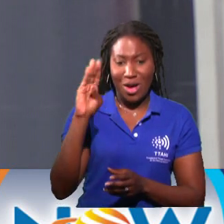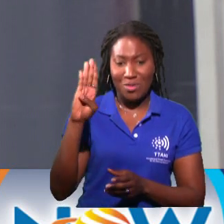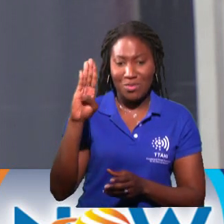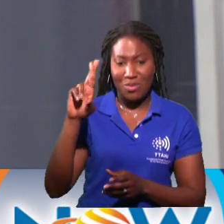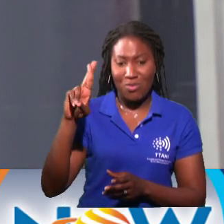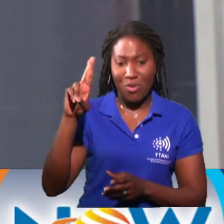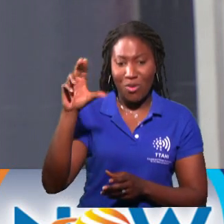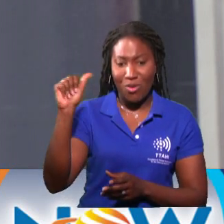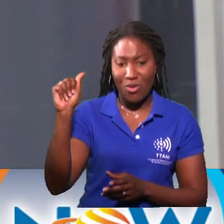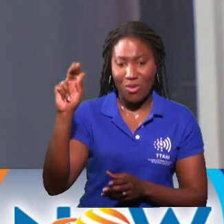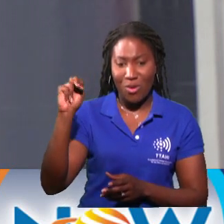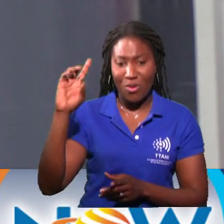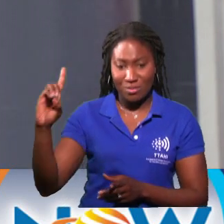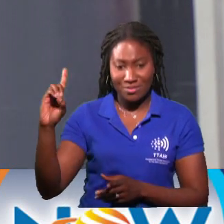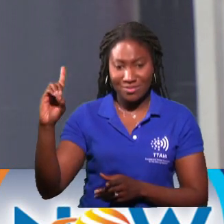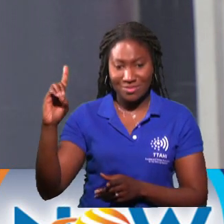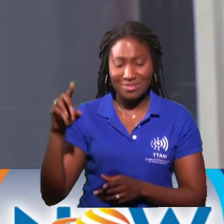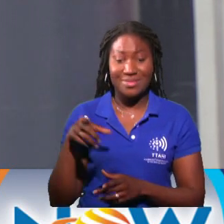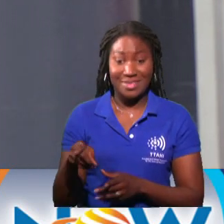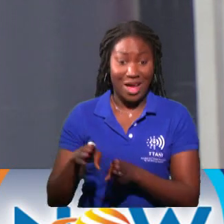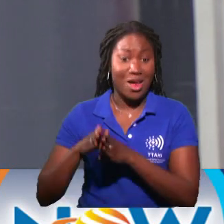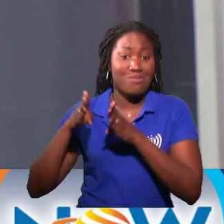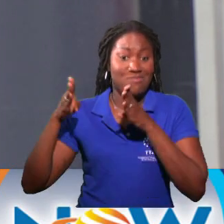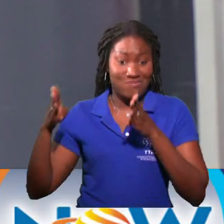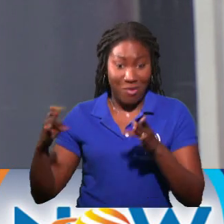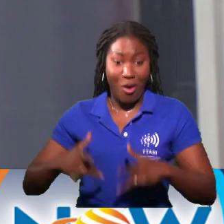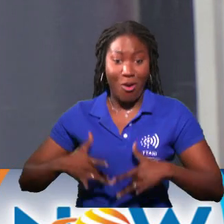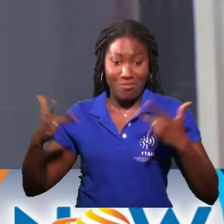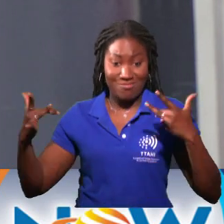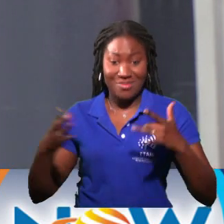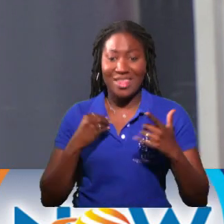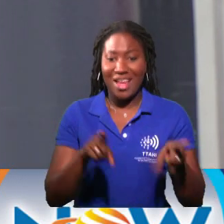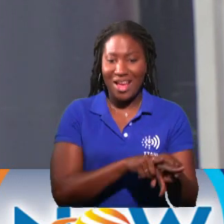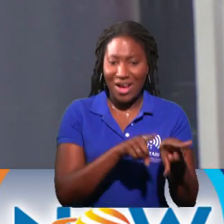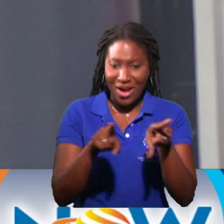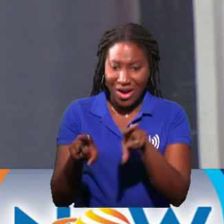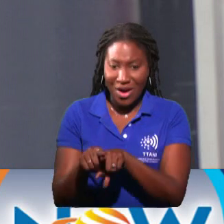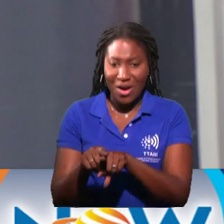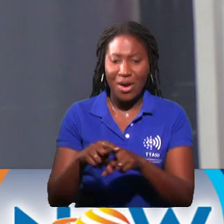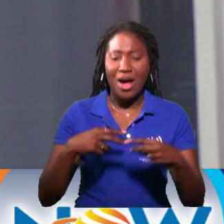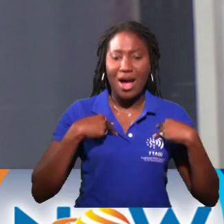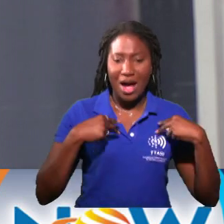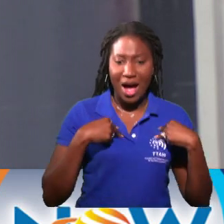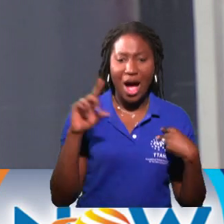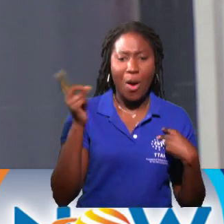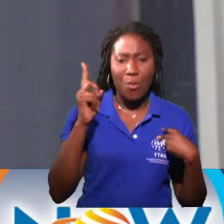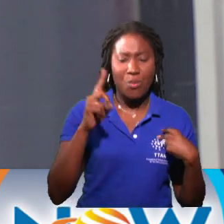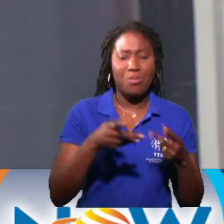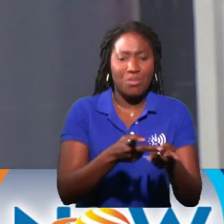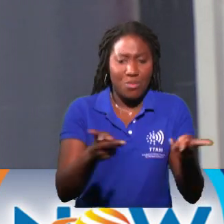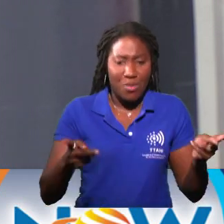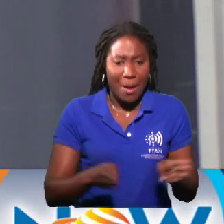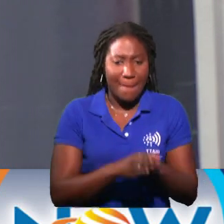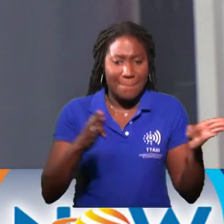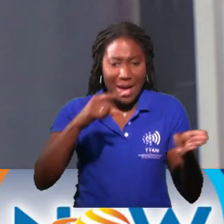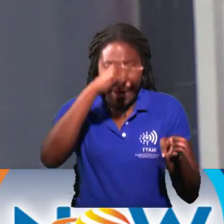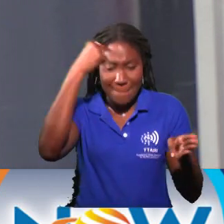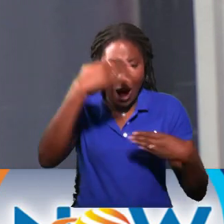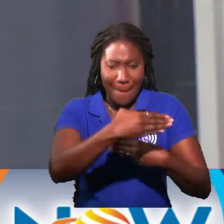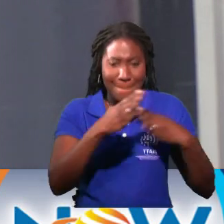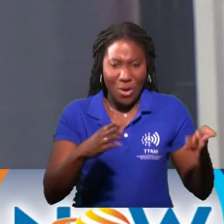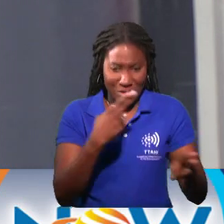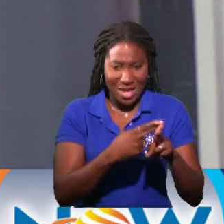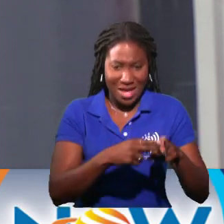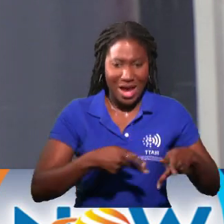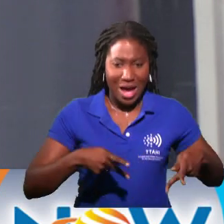deal. The 25th anniversary of her book, At the Full and Change of the Moon, at the Big Black Box. And don't tell anyone I said,